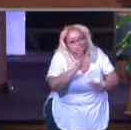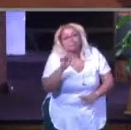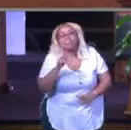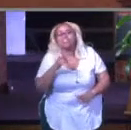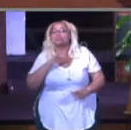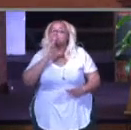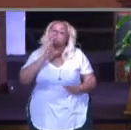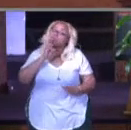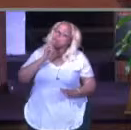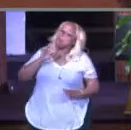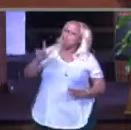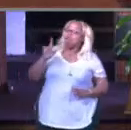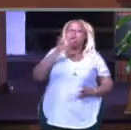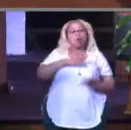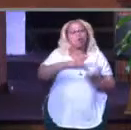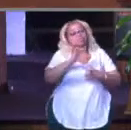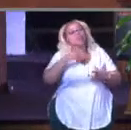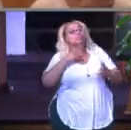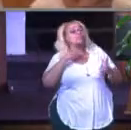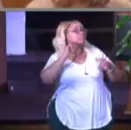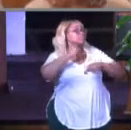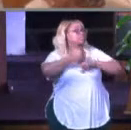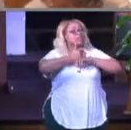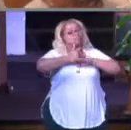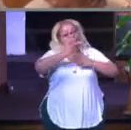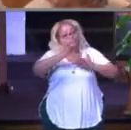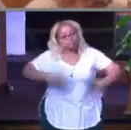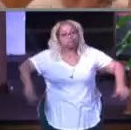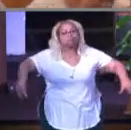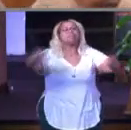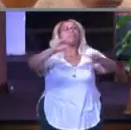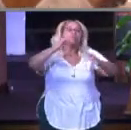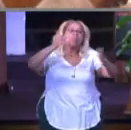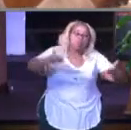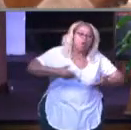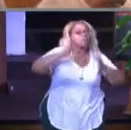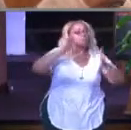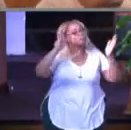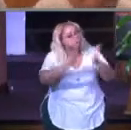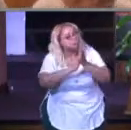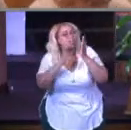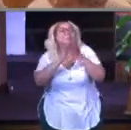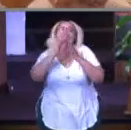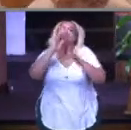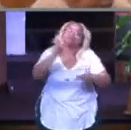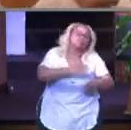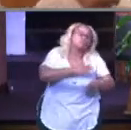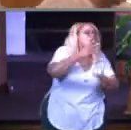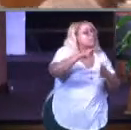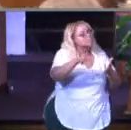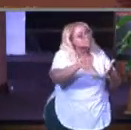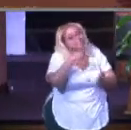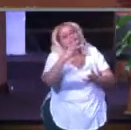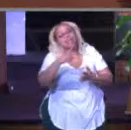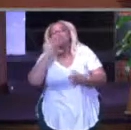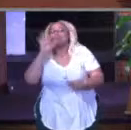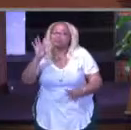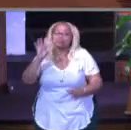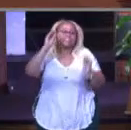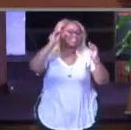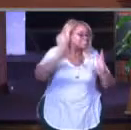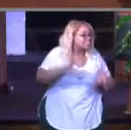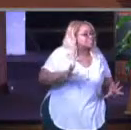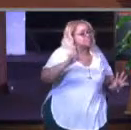in. We speak well of the Holy Spirit. We create an environment that is welcoming through praise and worship, through song and dance, through preaching